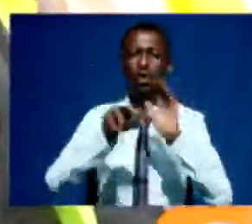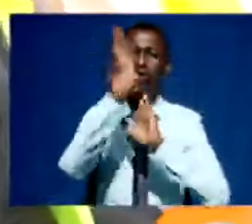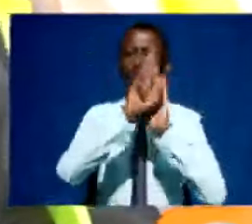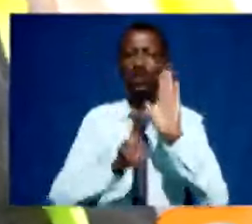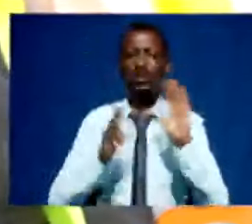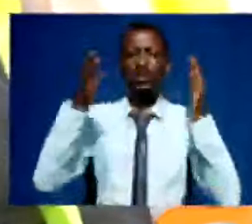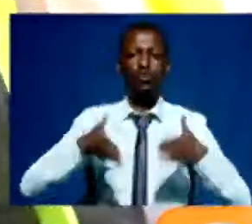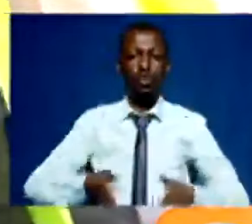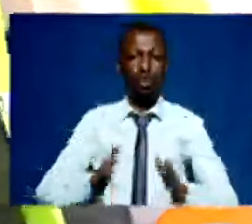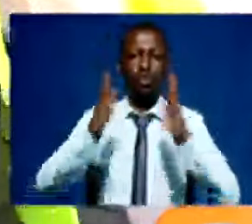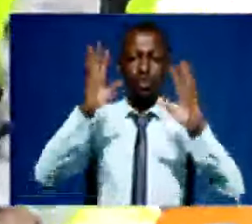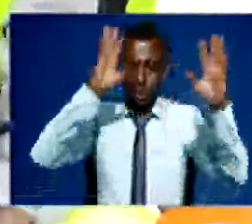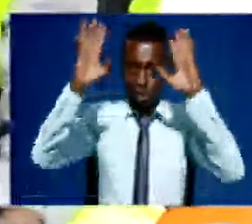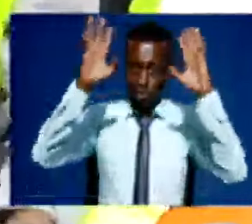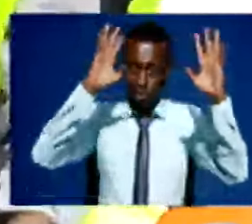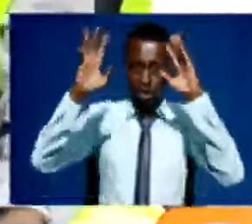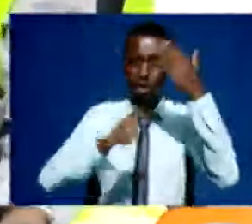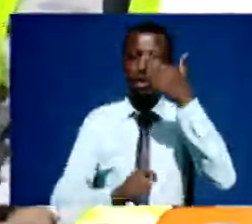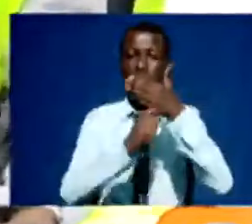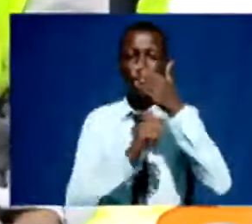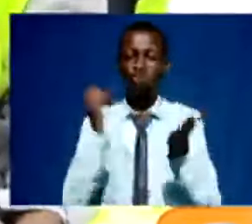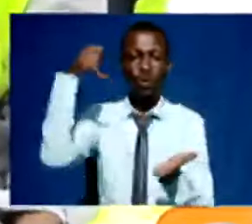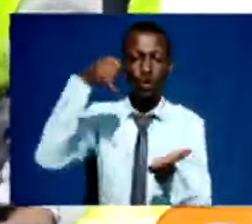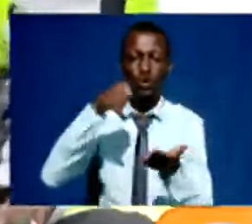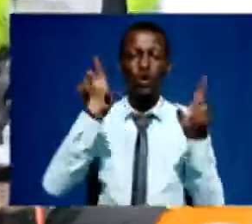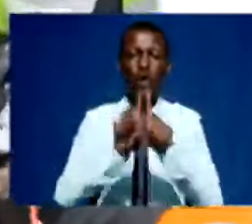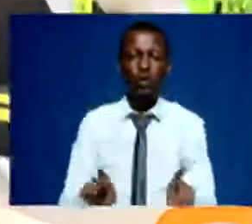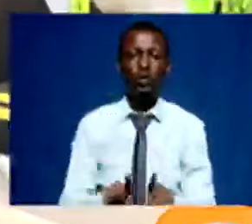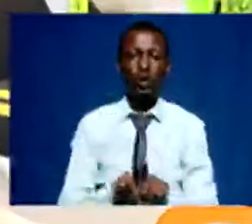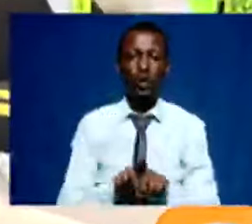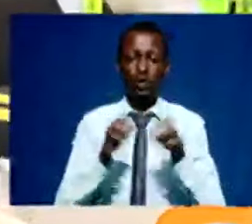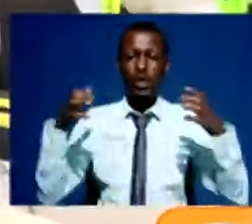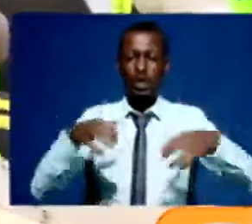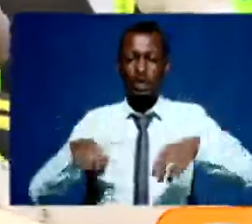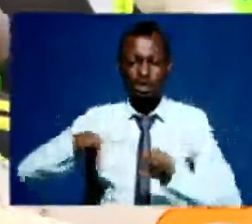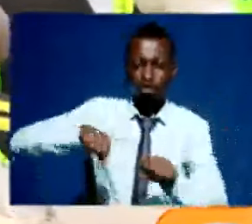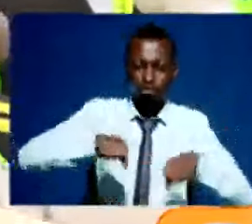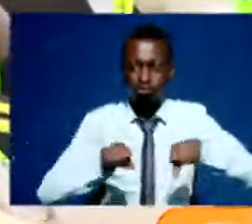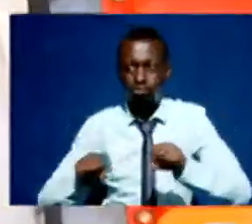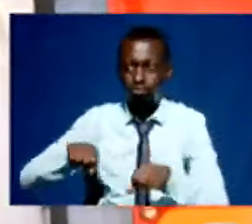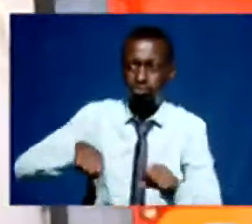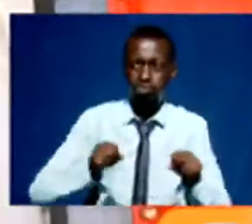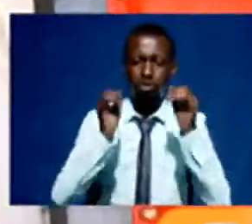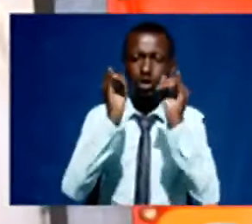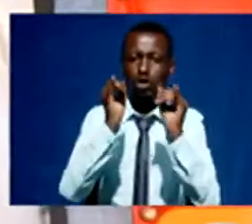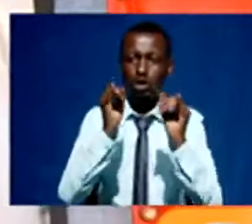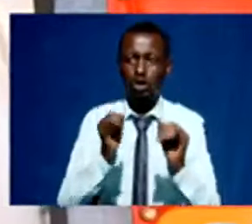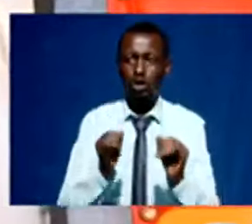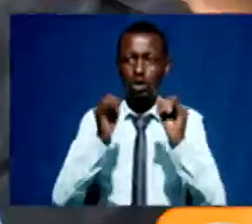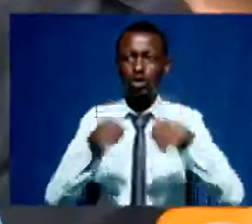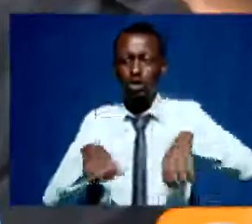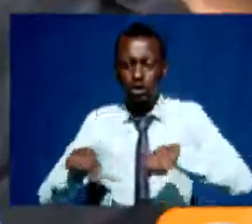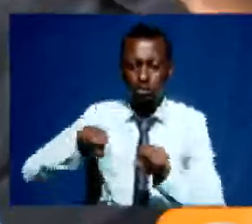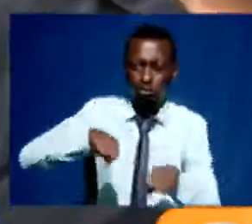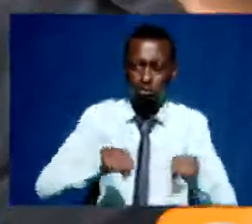regulations. Innovation in technology was also put into consideration as the riders were exposed to new bike models.